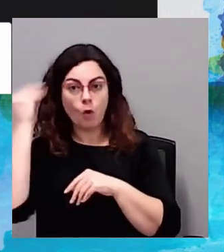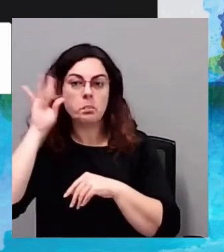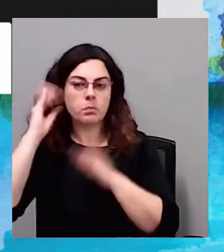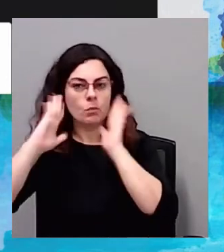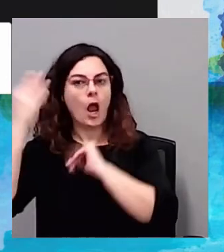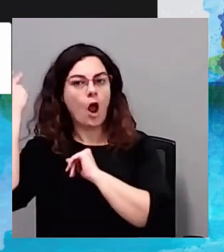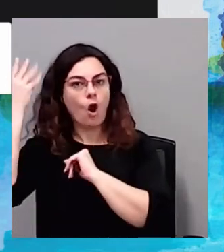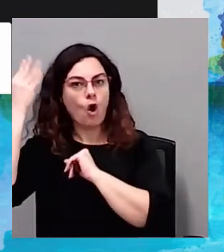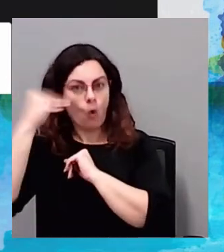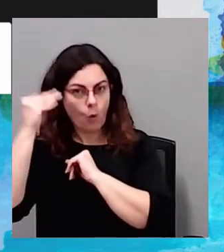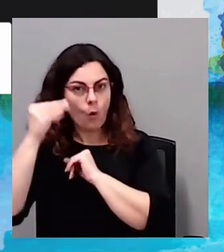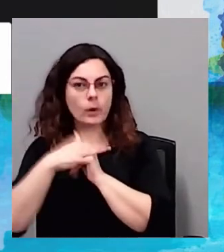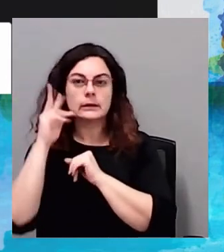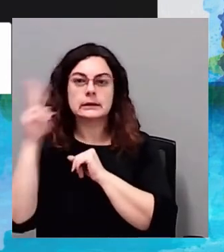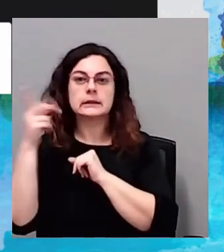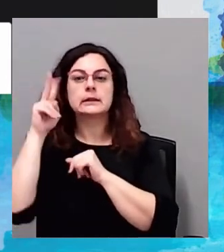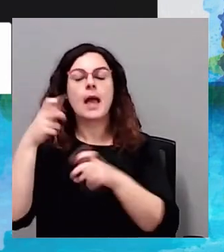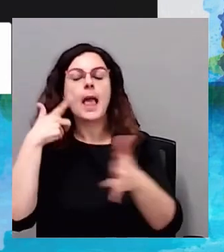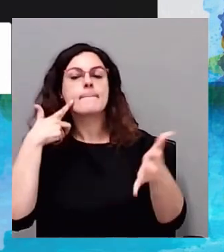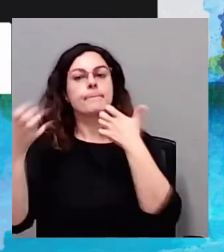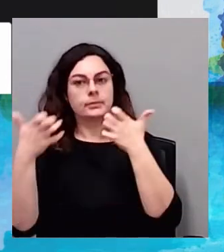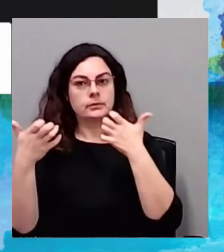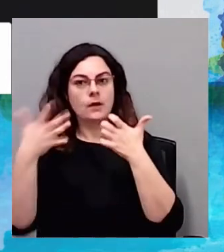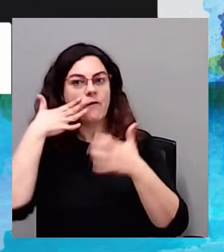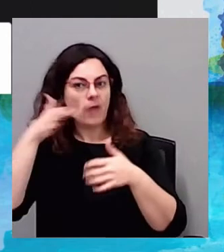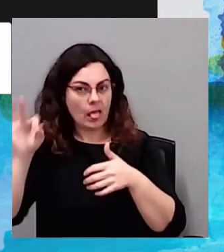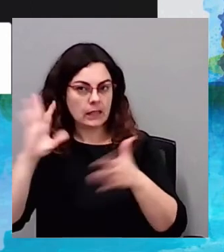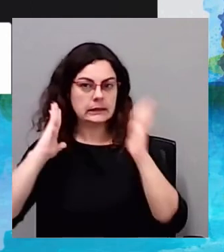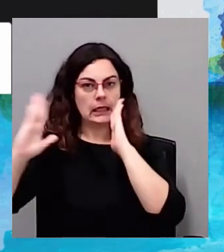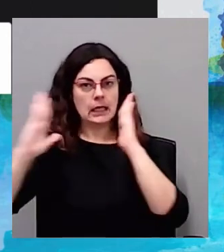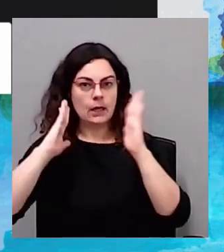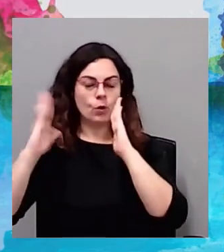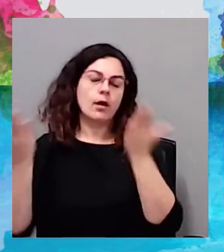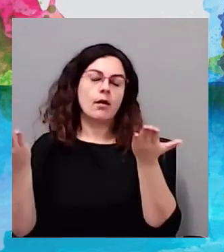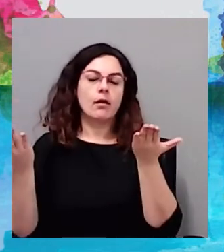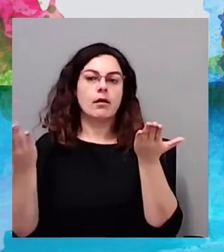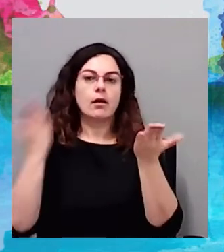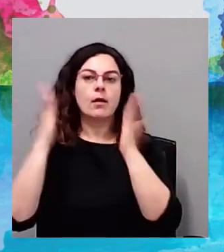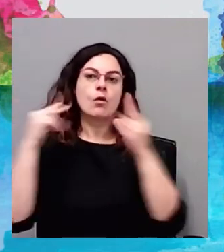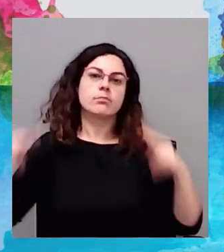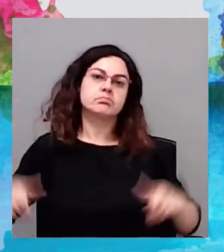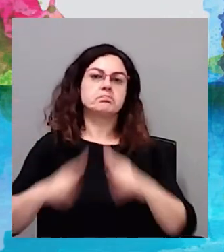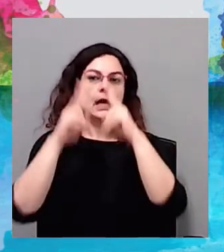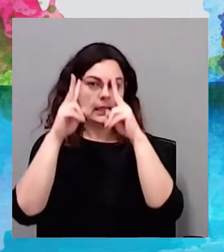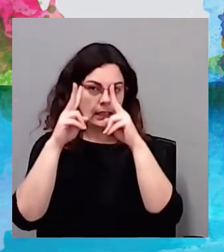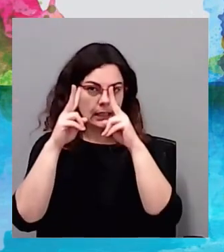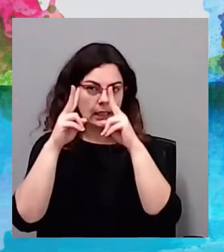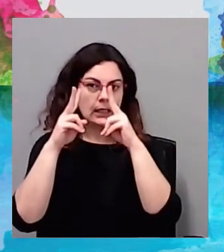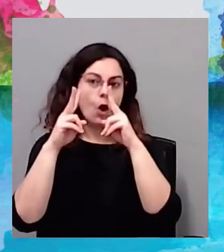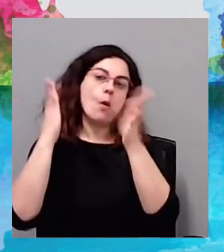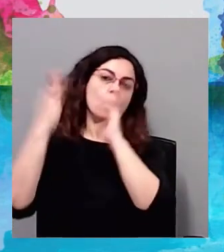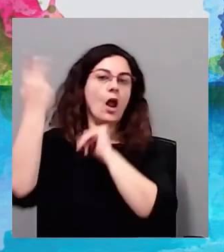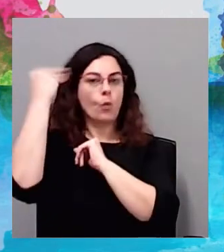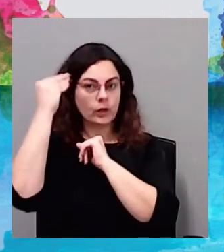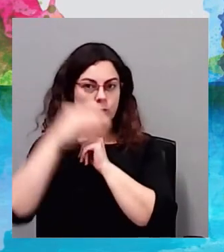a young Picasso. Maybe it's a little bit more, has an impressionism